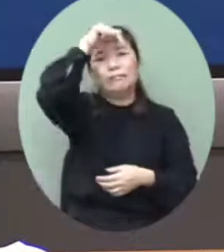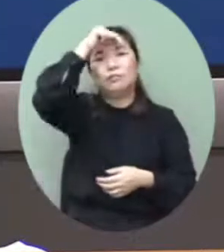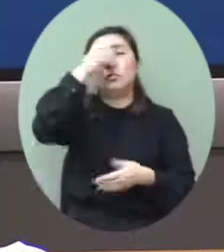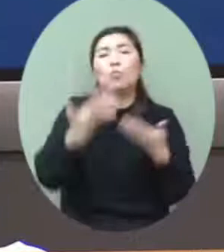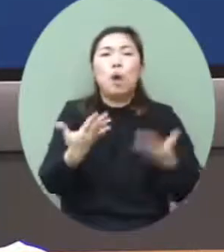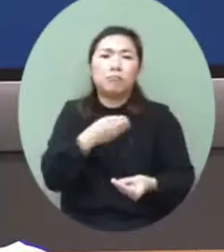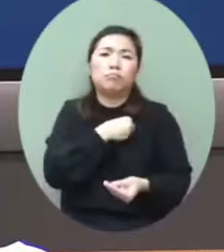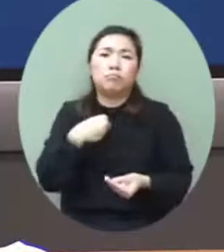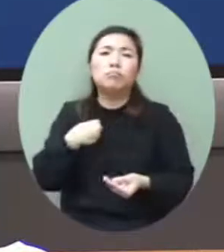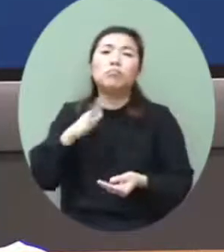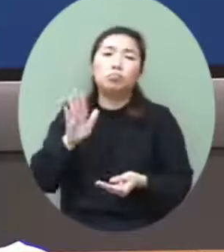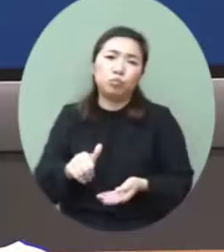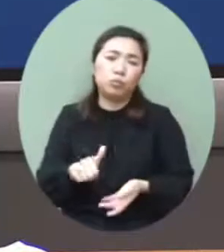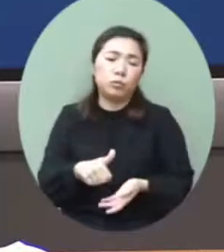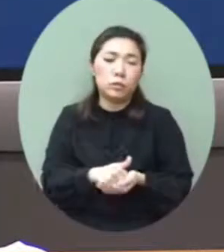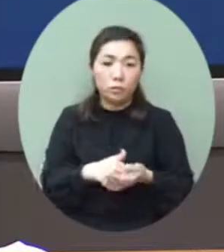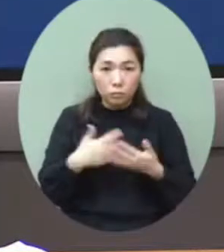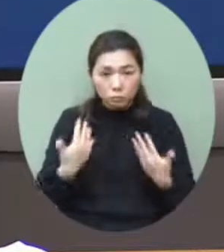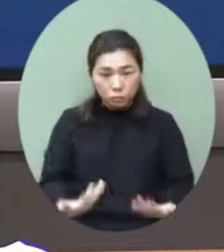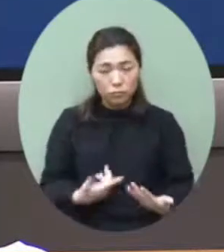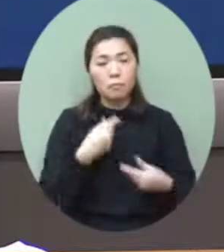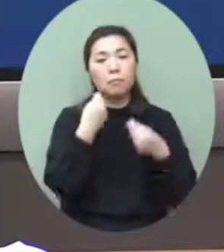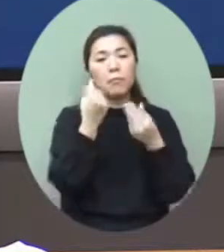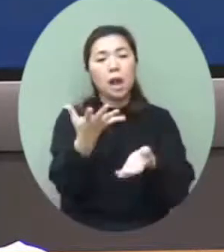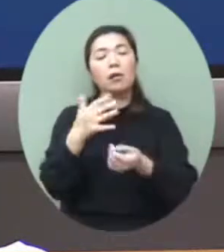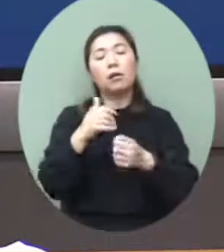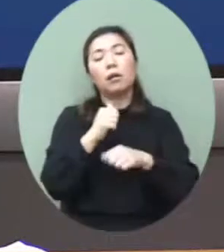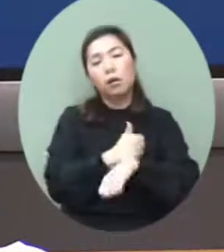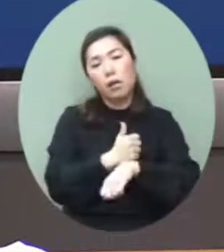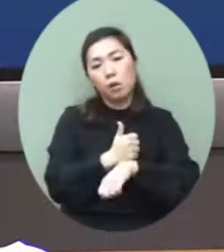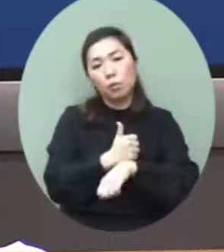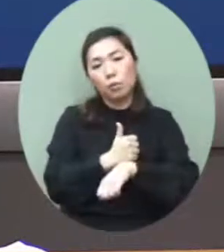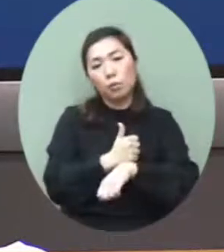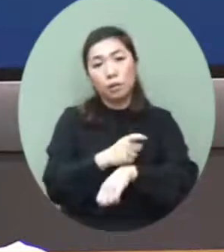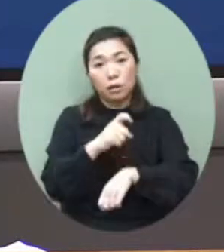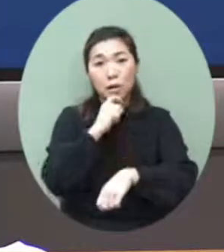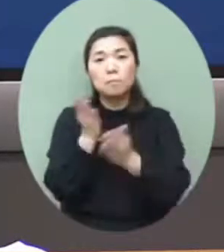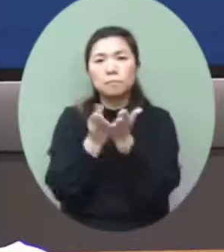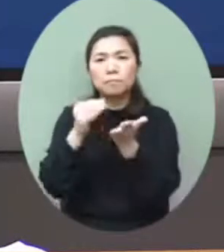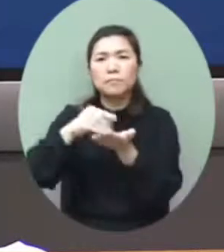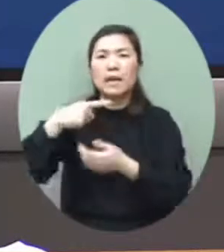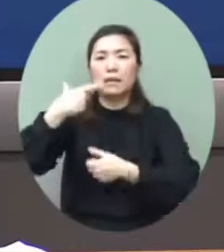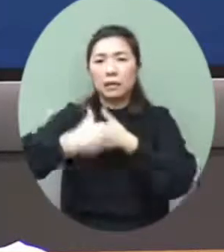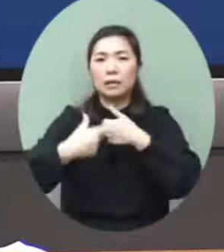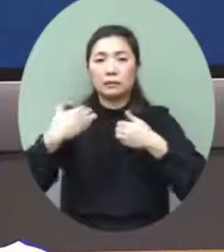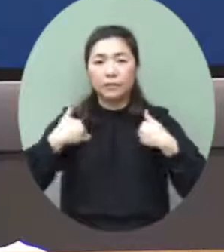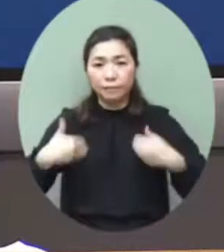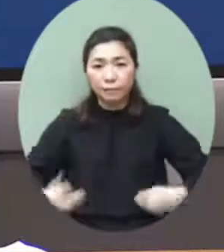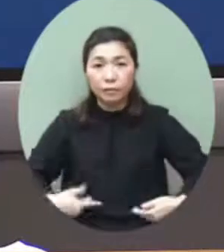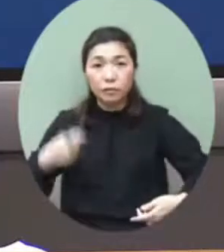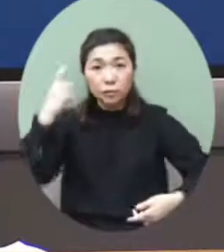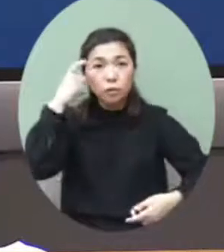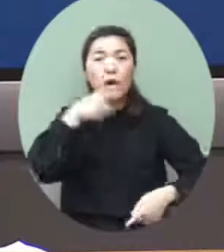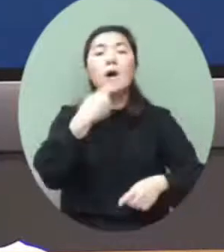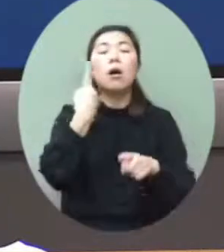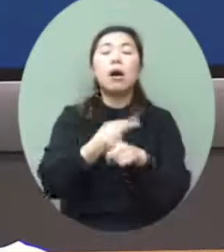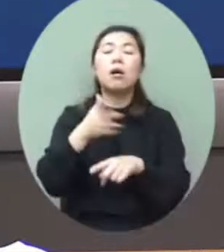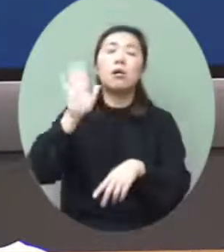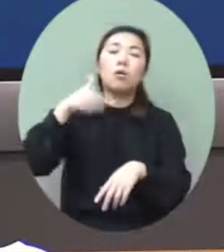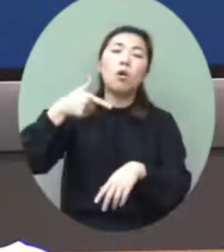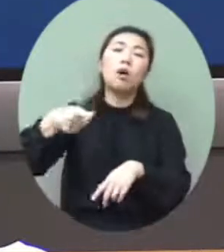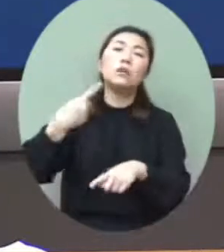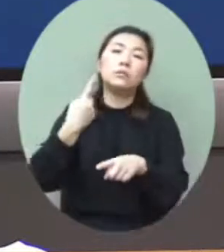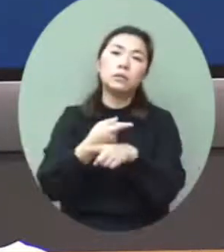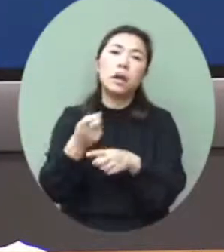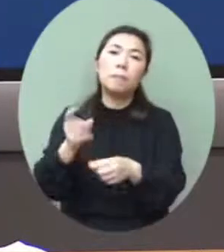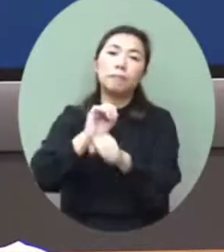no longer sick. And if the symptoms were serious, it would have been hospitalized. But